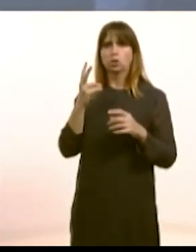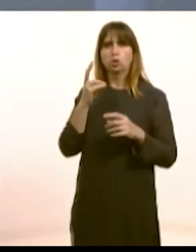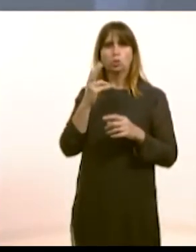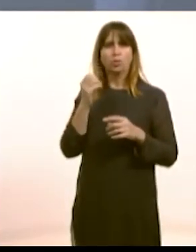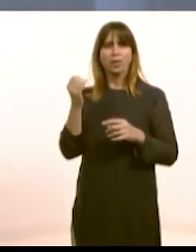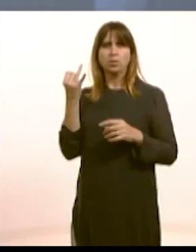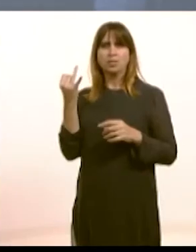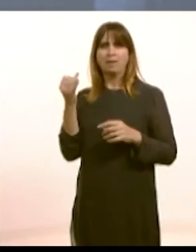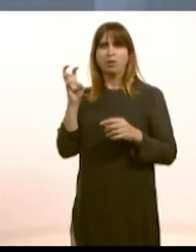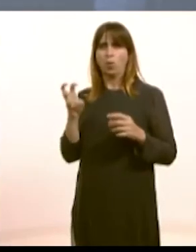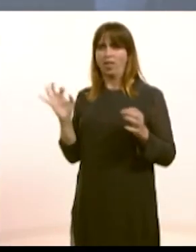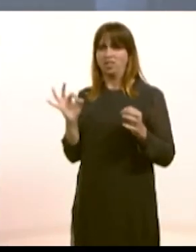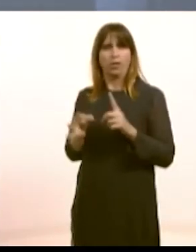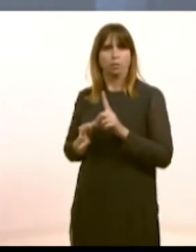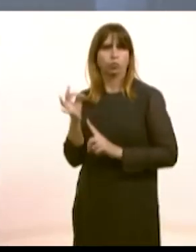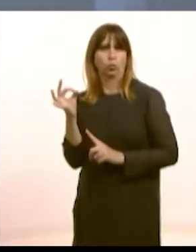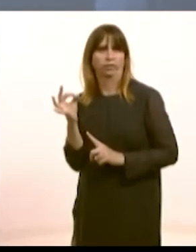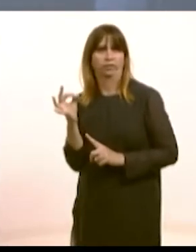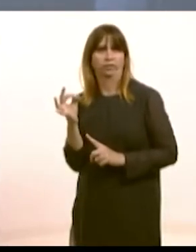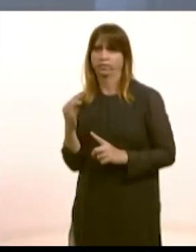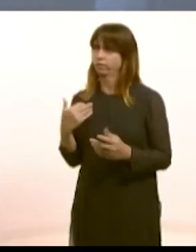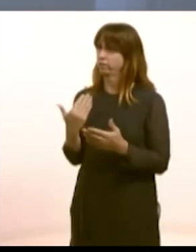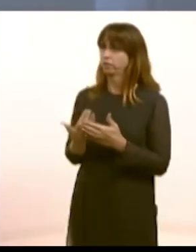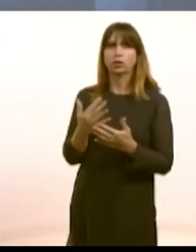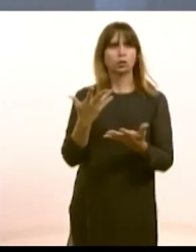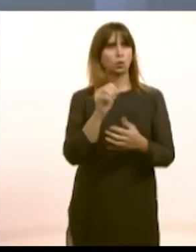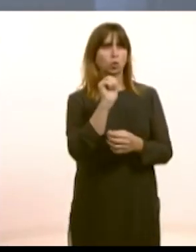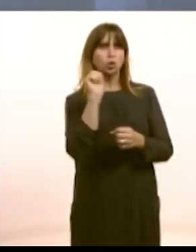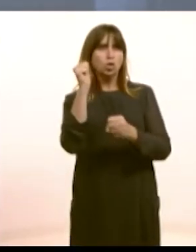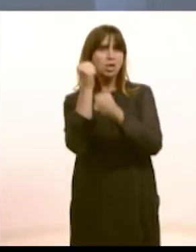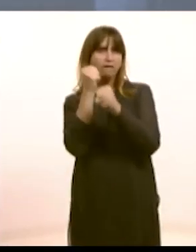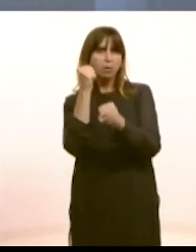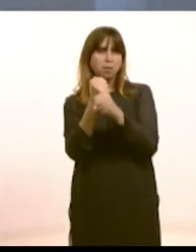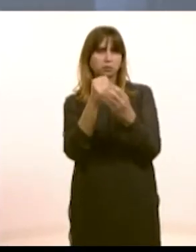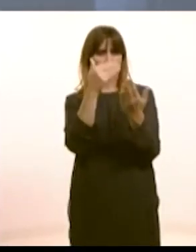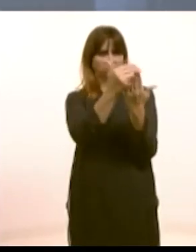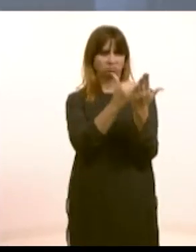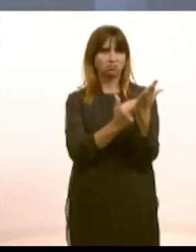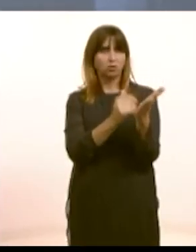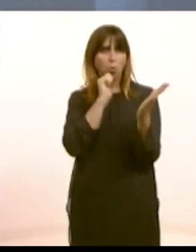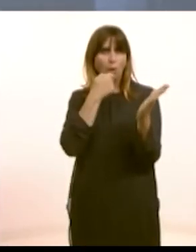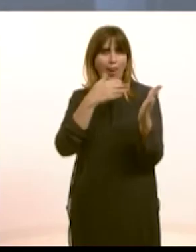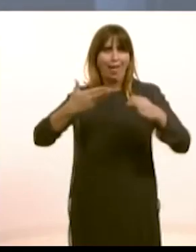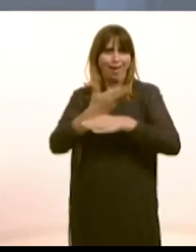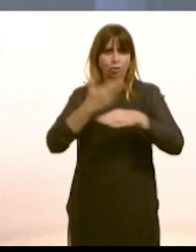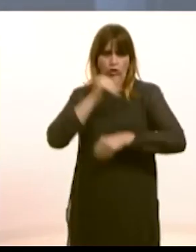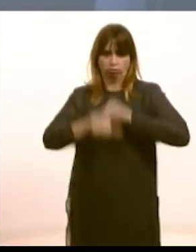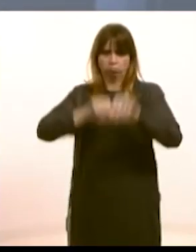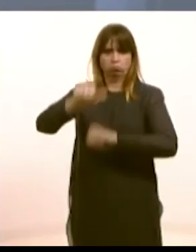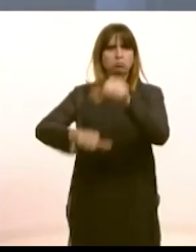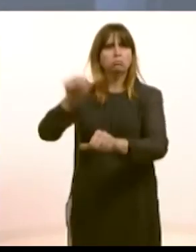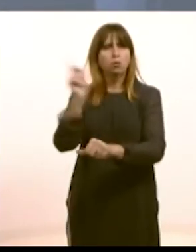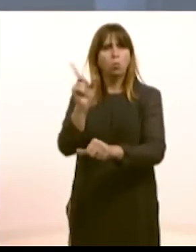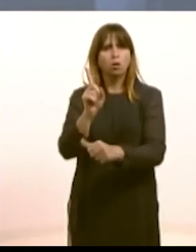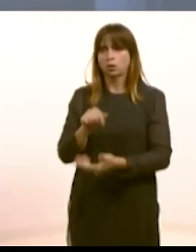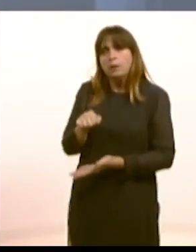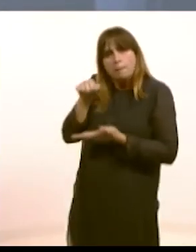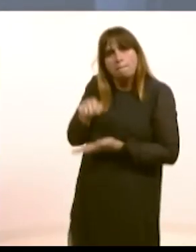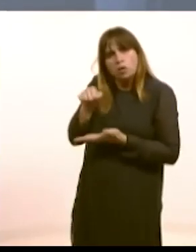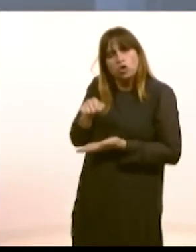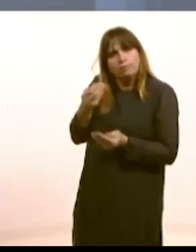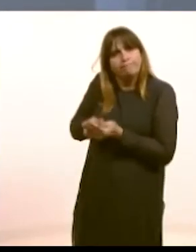2007 here in Wales. Can you tell us how the government will take this strategy forward? And importantly, what budget lines you